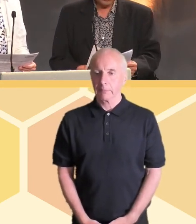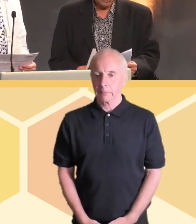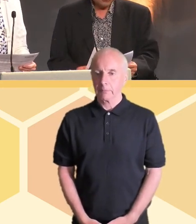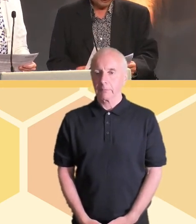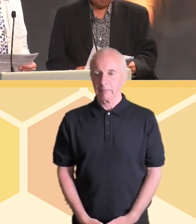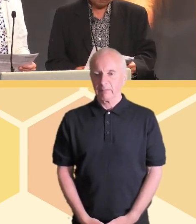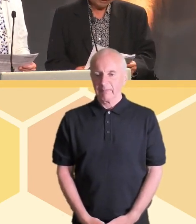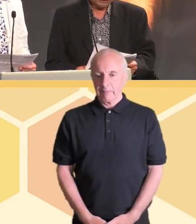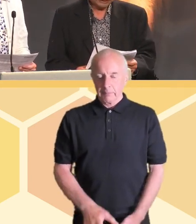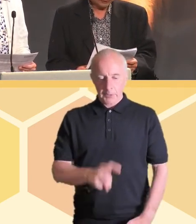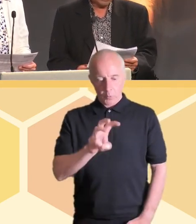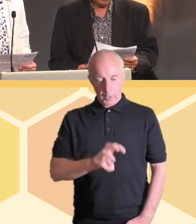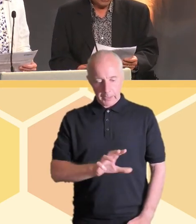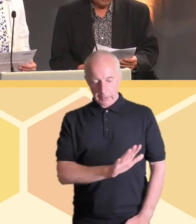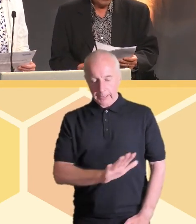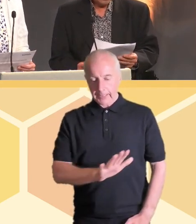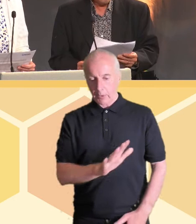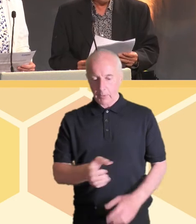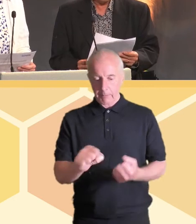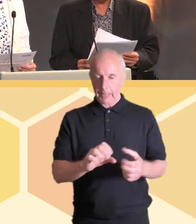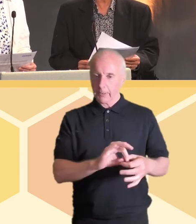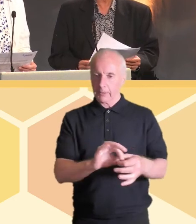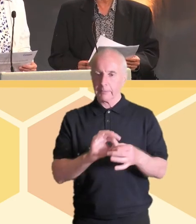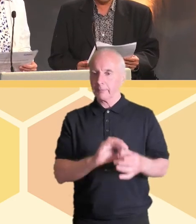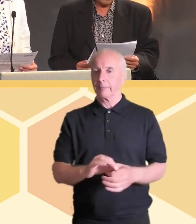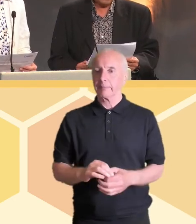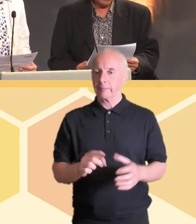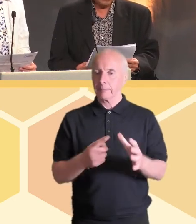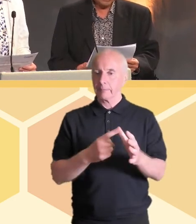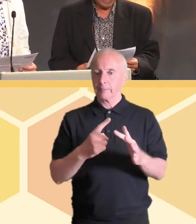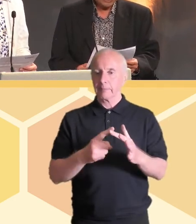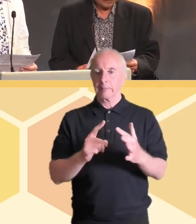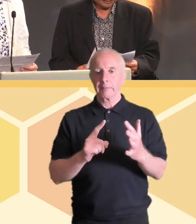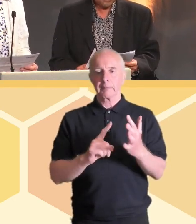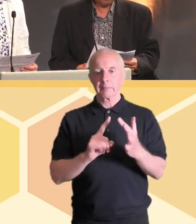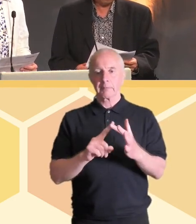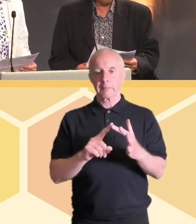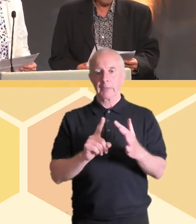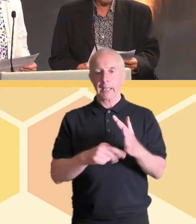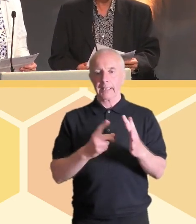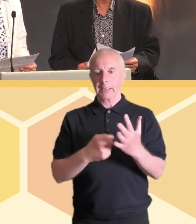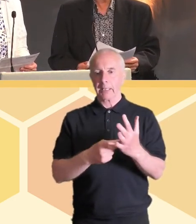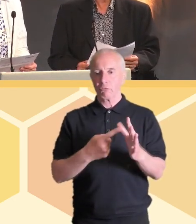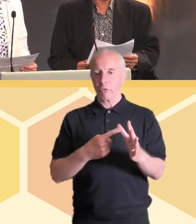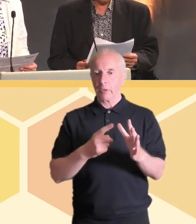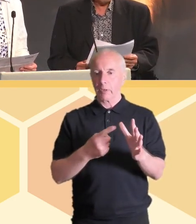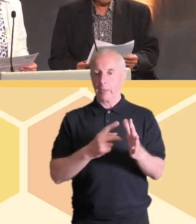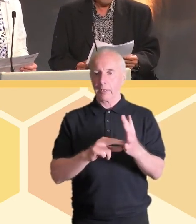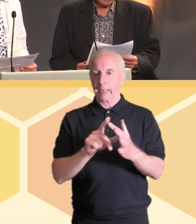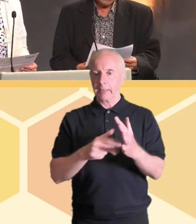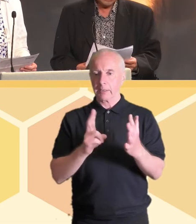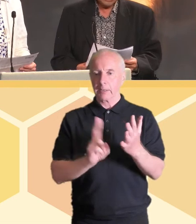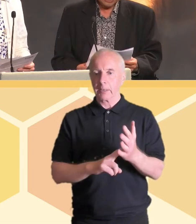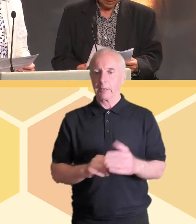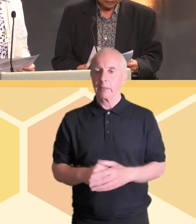South Wales Baptist Association, the Reverend Alexander Anderson, the